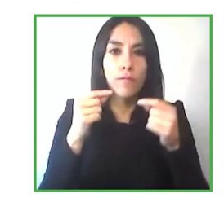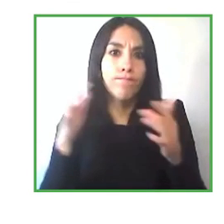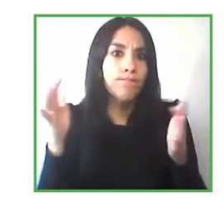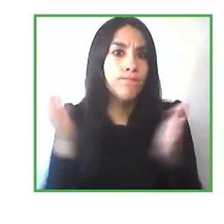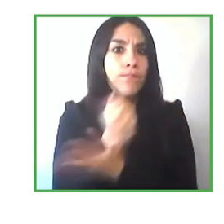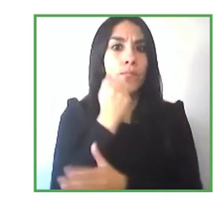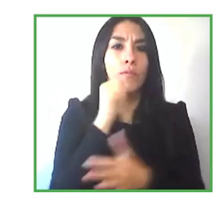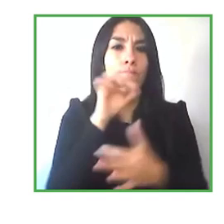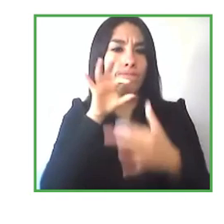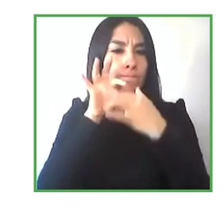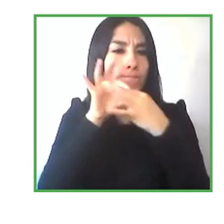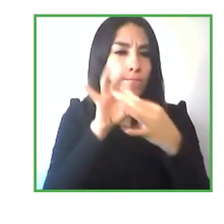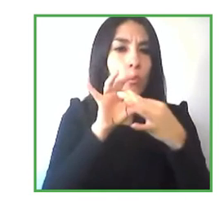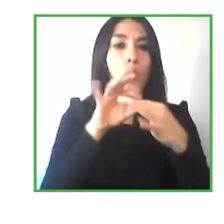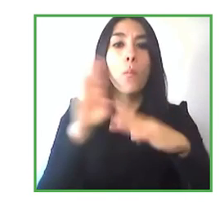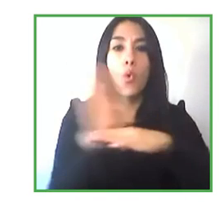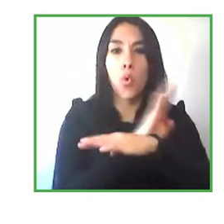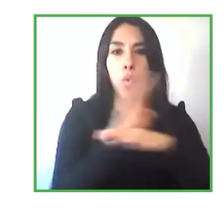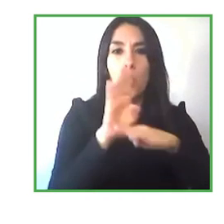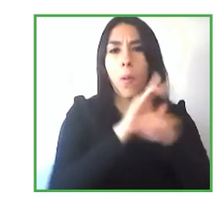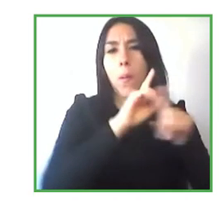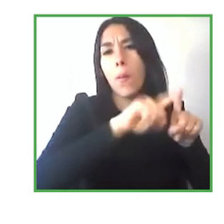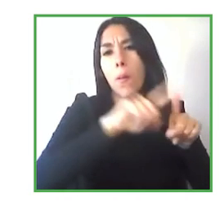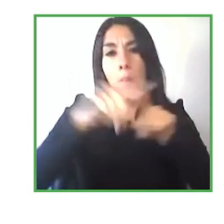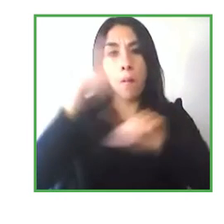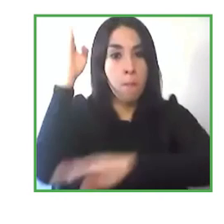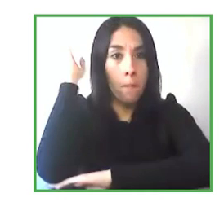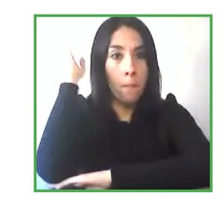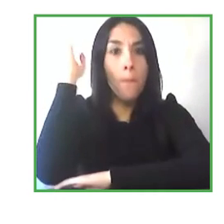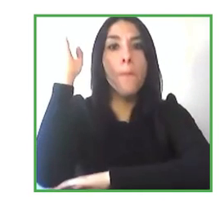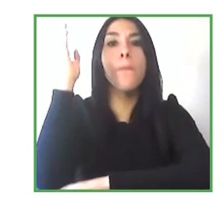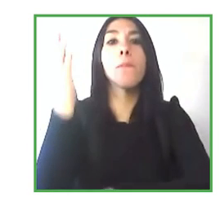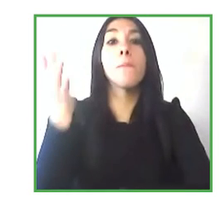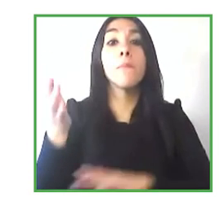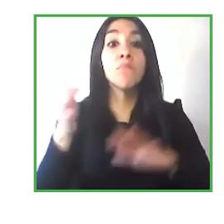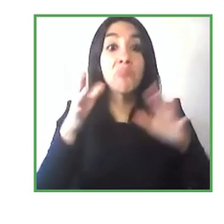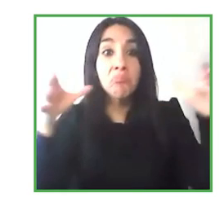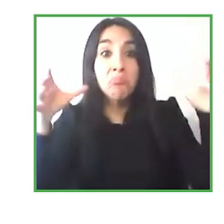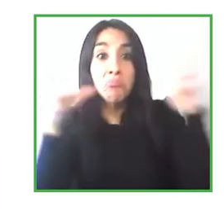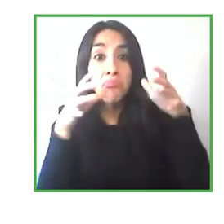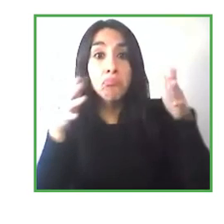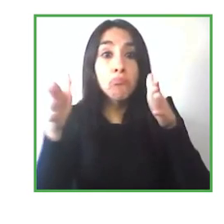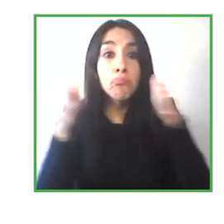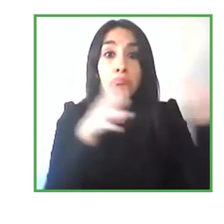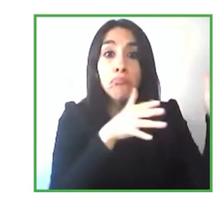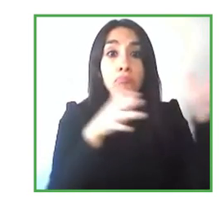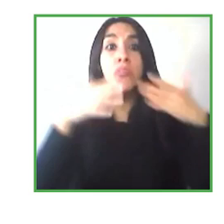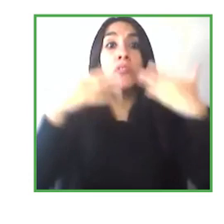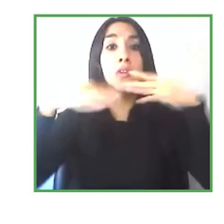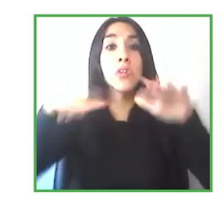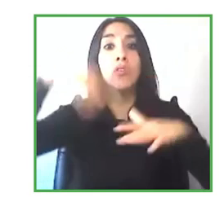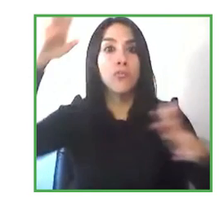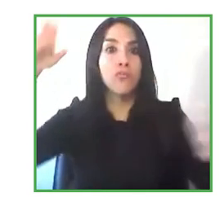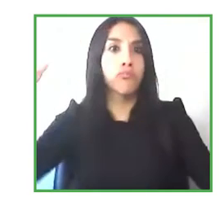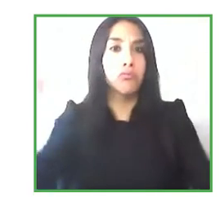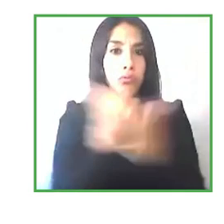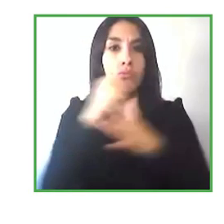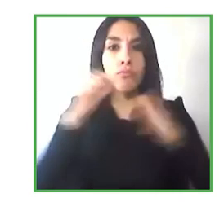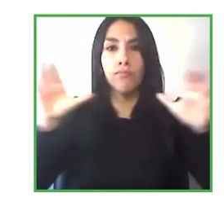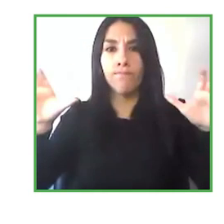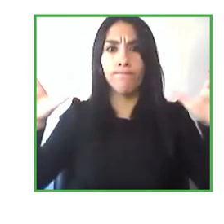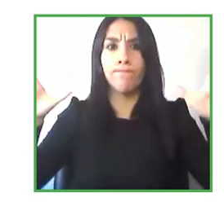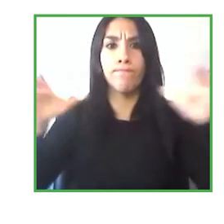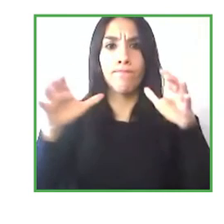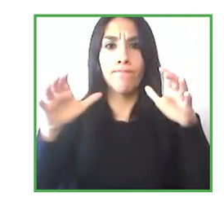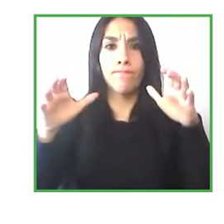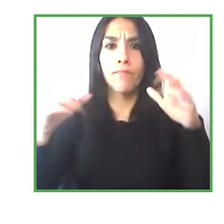create this single voice to get more people with disabilities into jobs that are